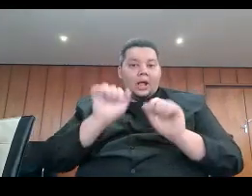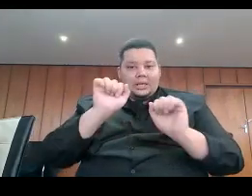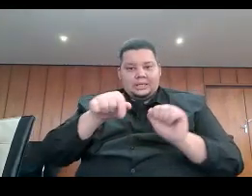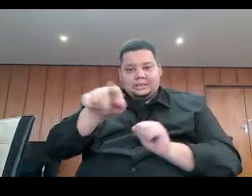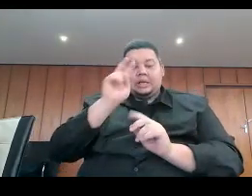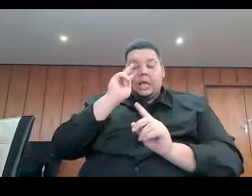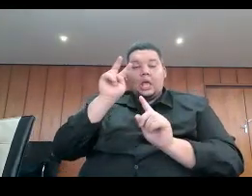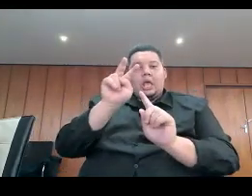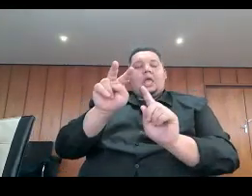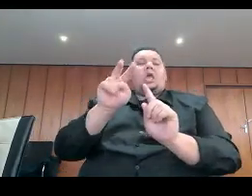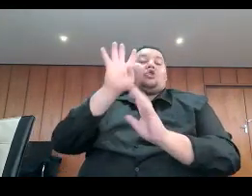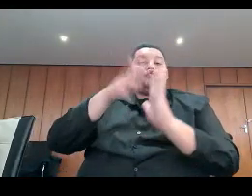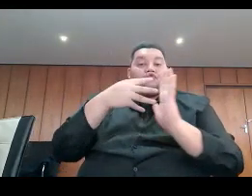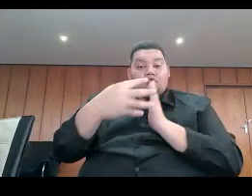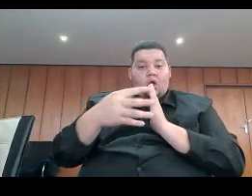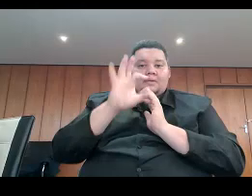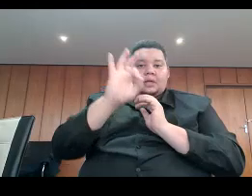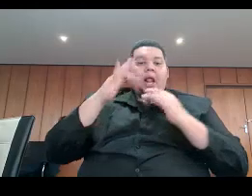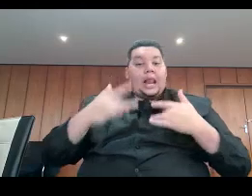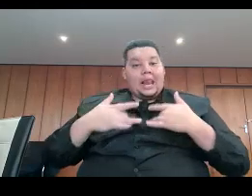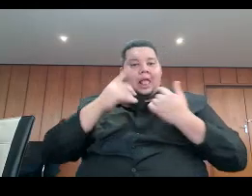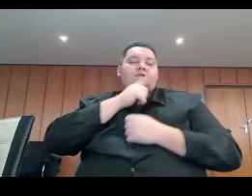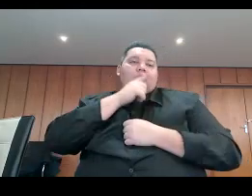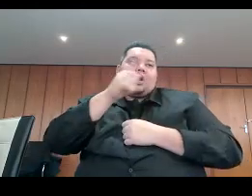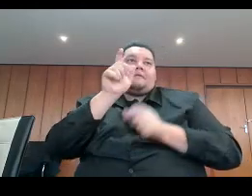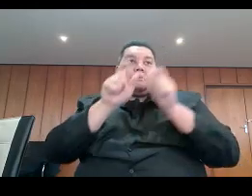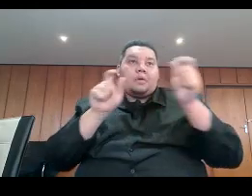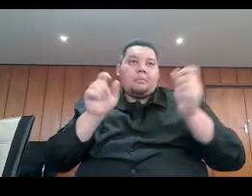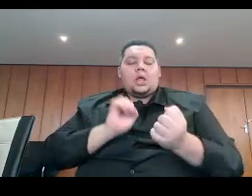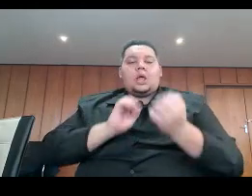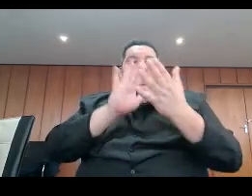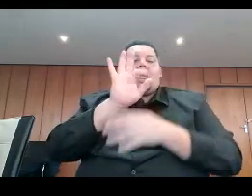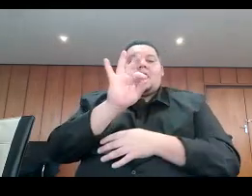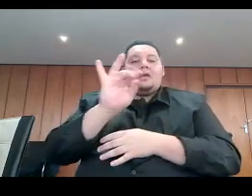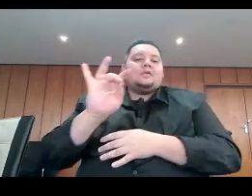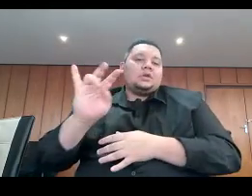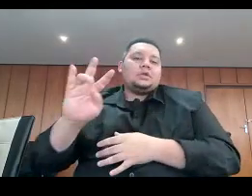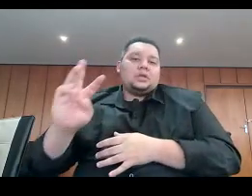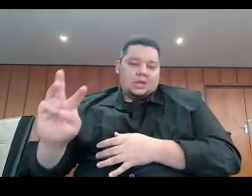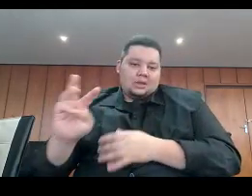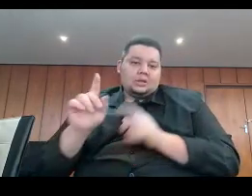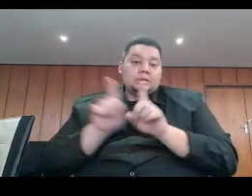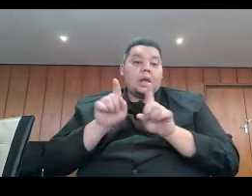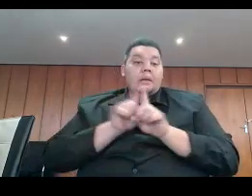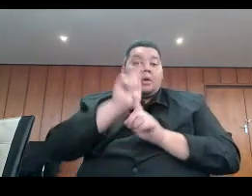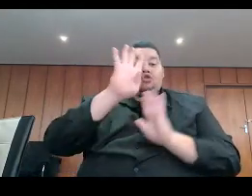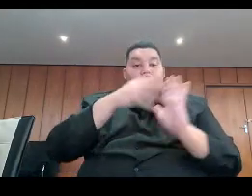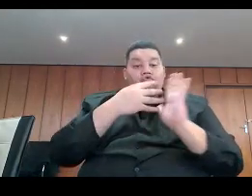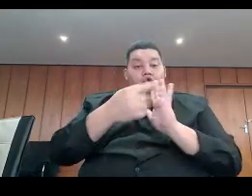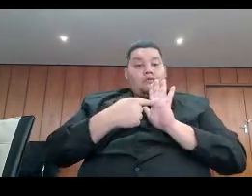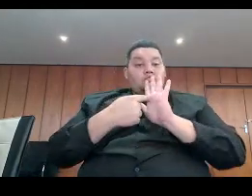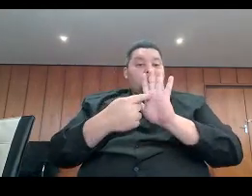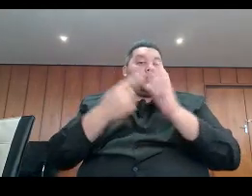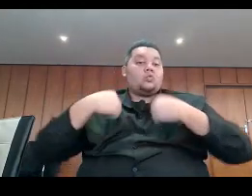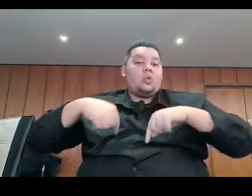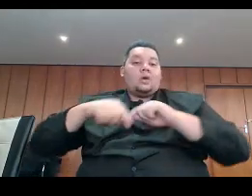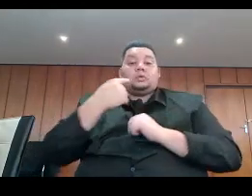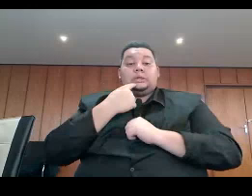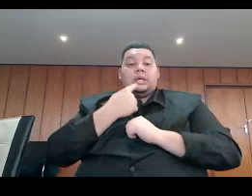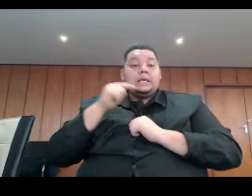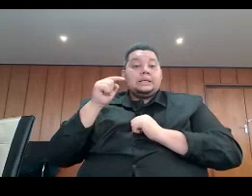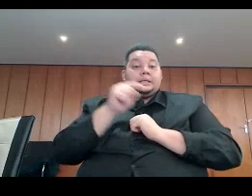graph, it is the lived reality of what people face on a daily basis. And what this graph is saying to us is that people